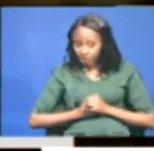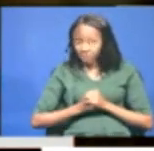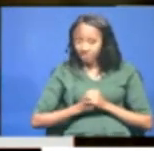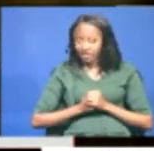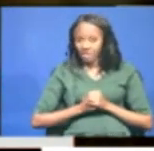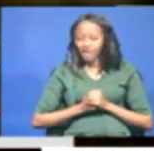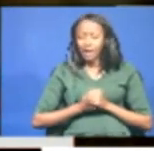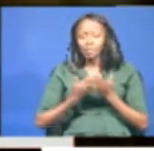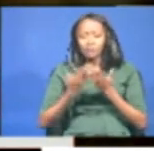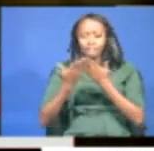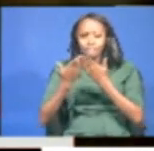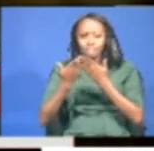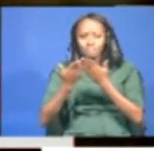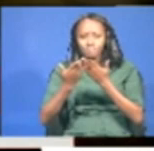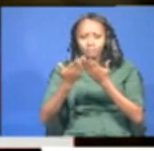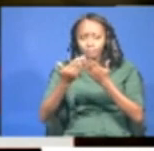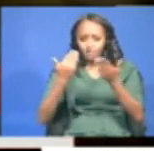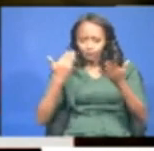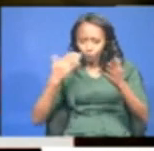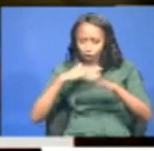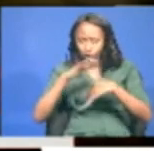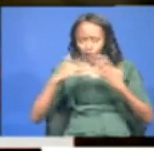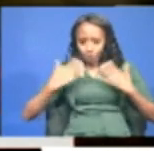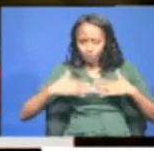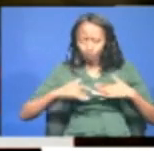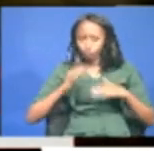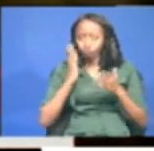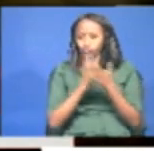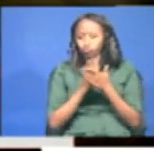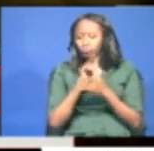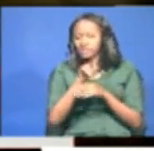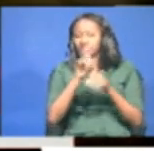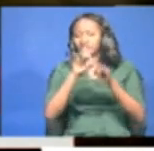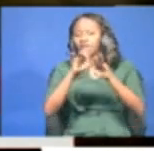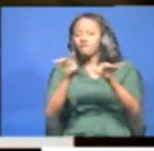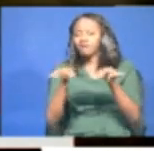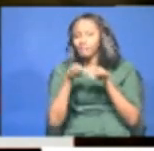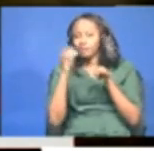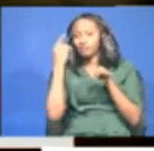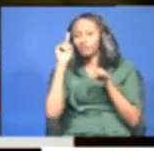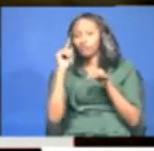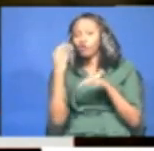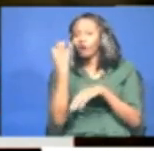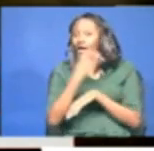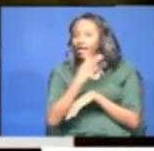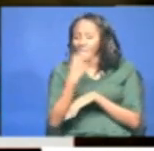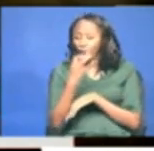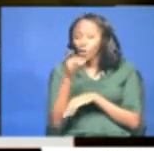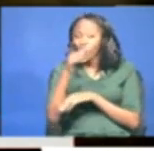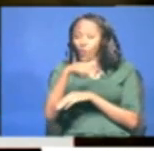everybody, that this family of Gachagua, we are honest people,